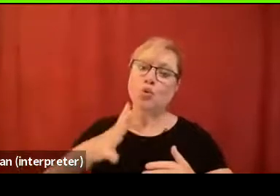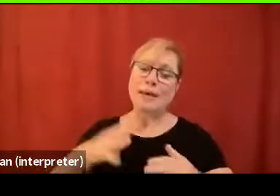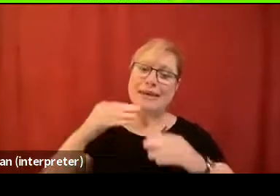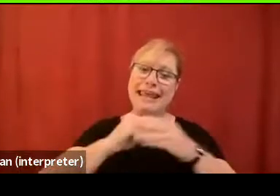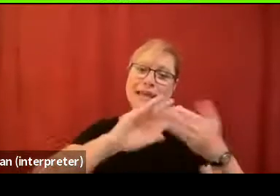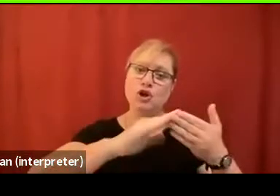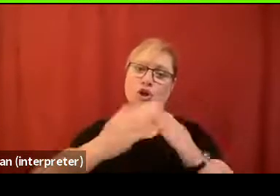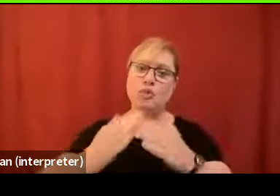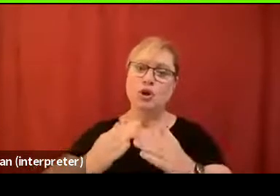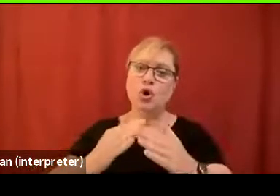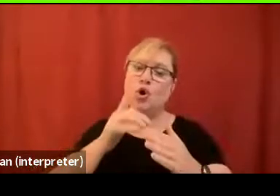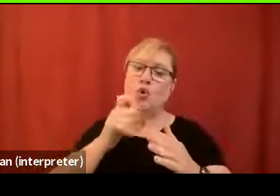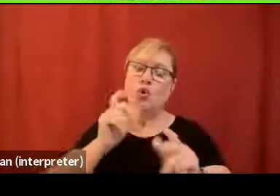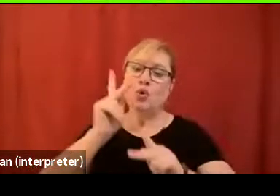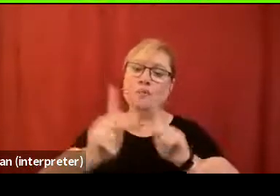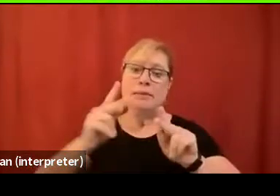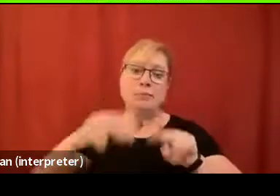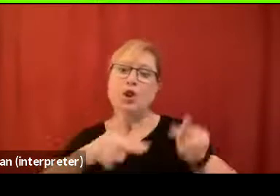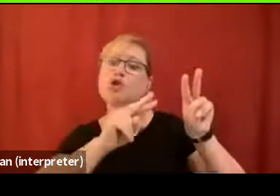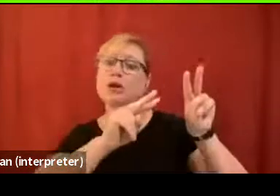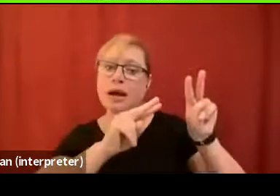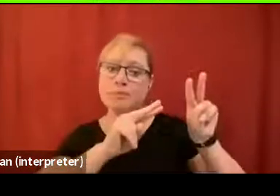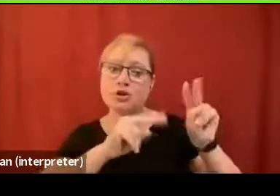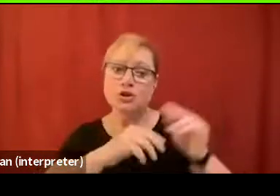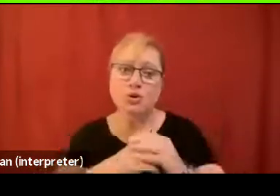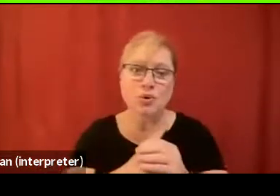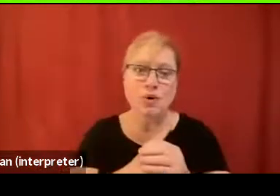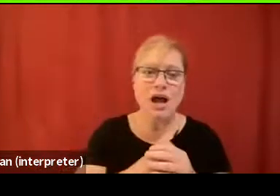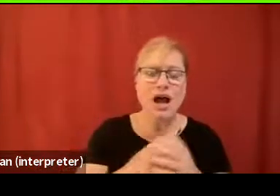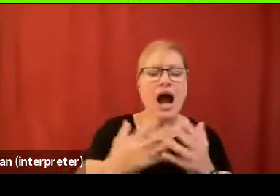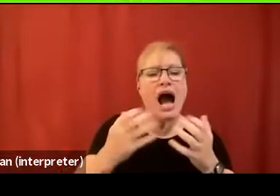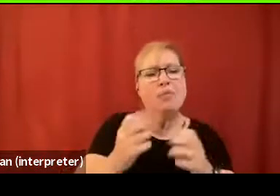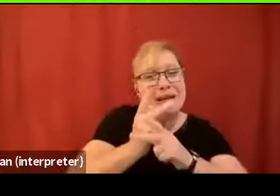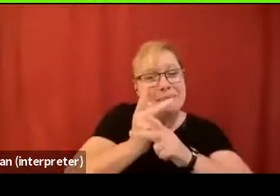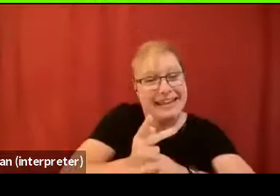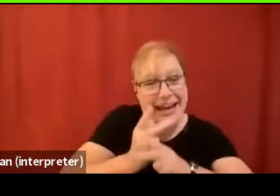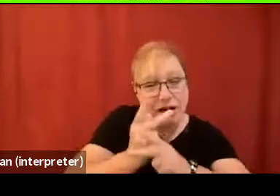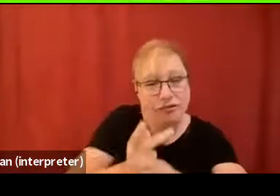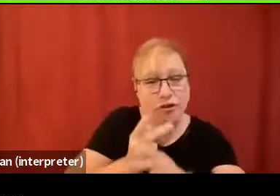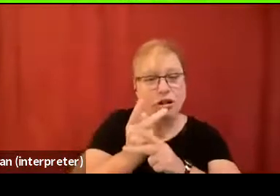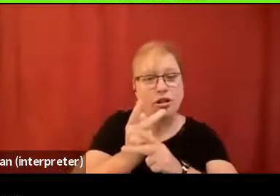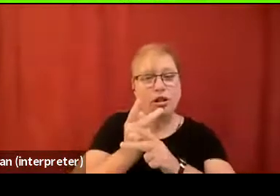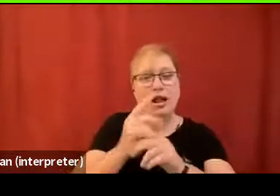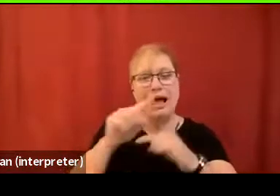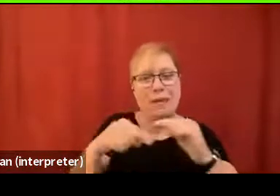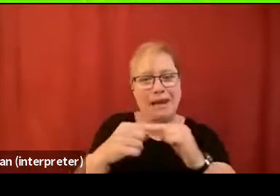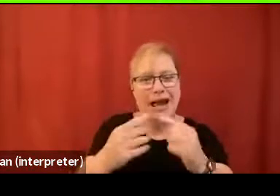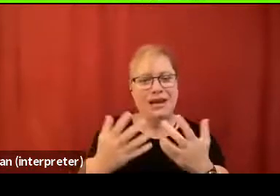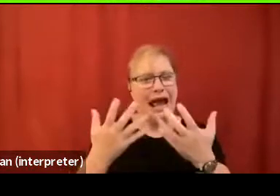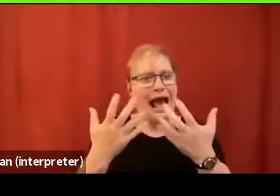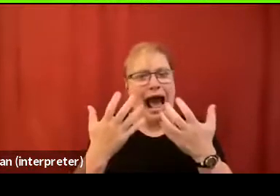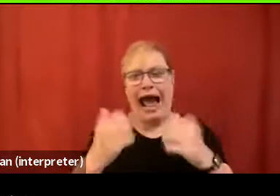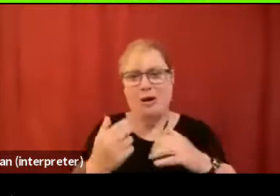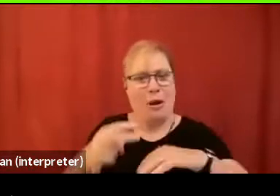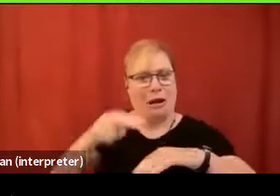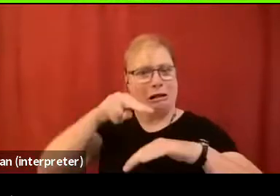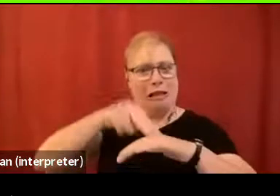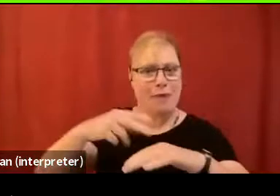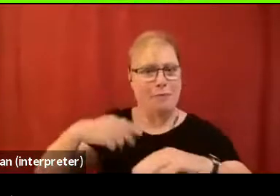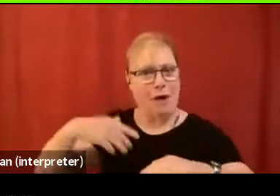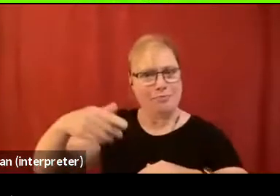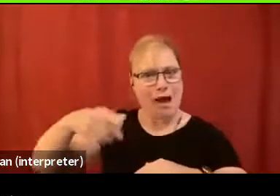role models or leaders. So I also want us to be a little bit careful about our, and I don't want to get on my soapbox, but our sort of